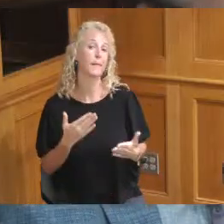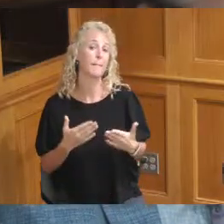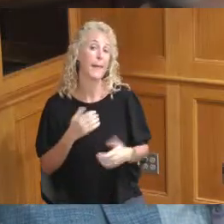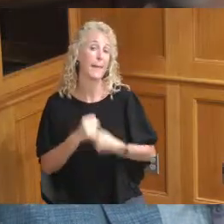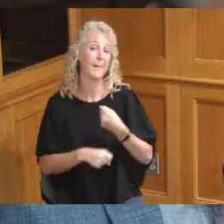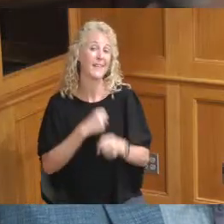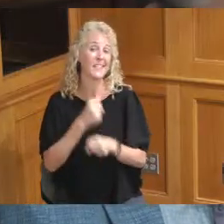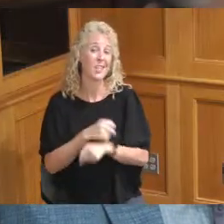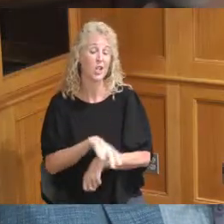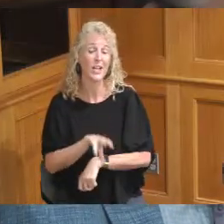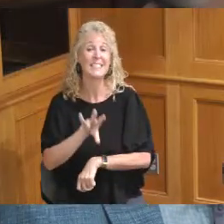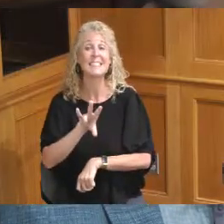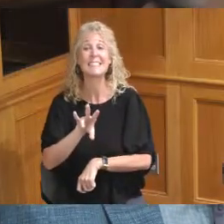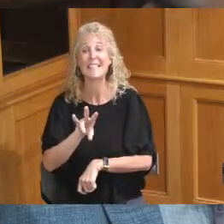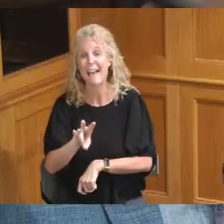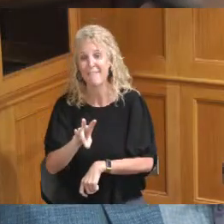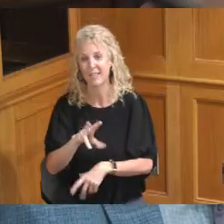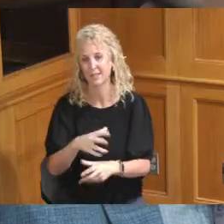of the 10-year new deal.